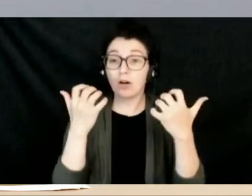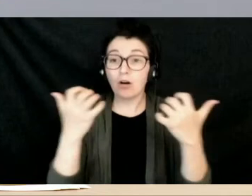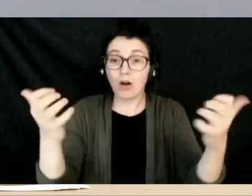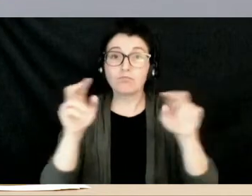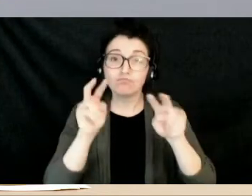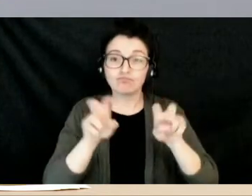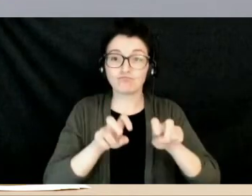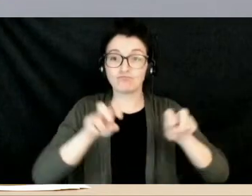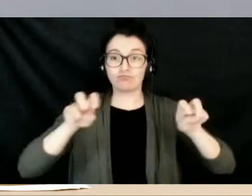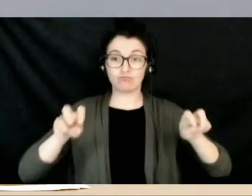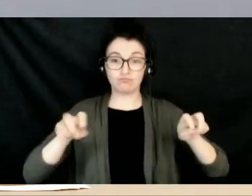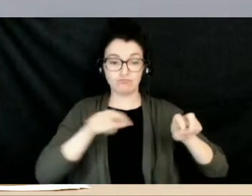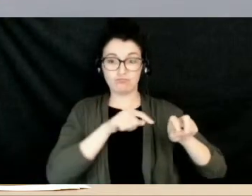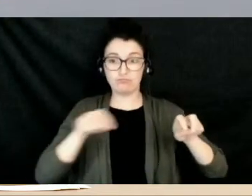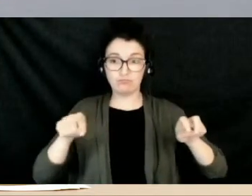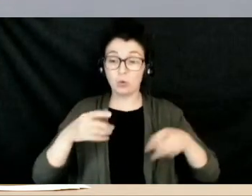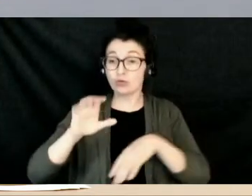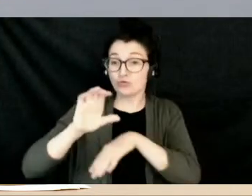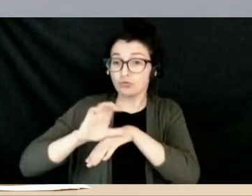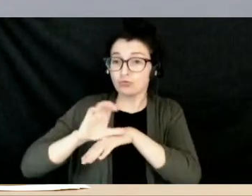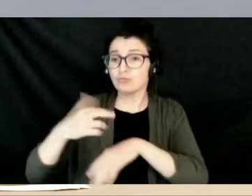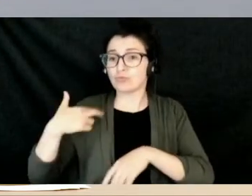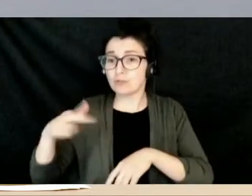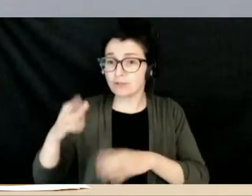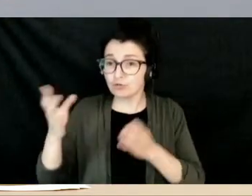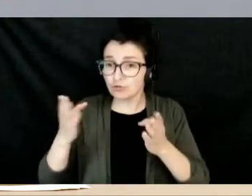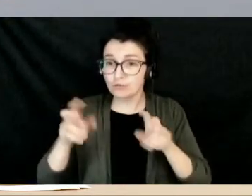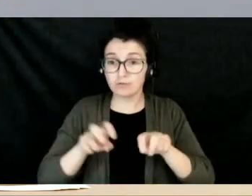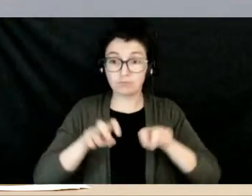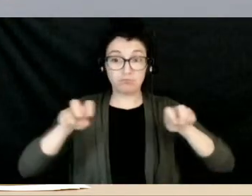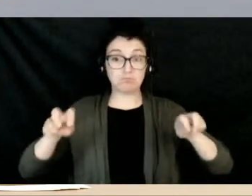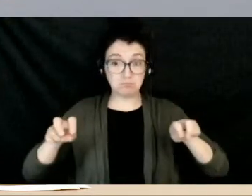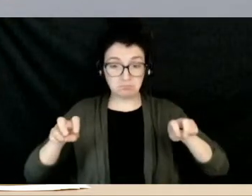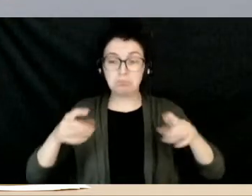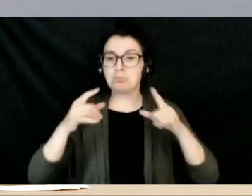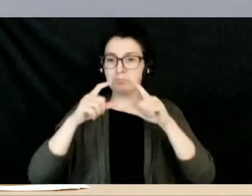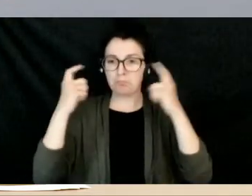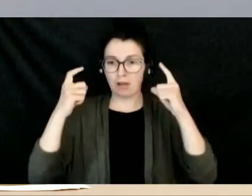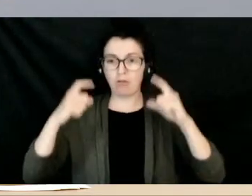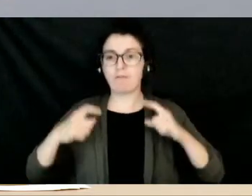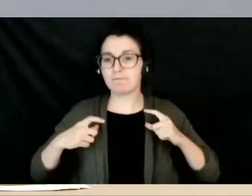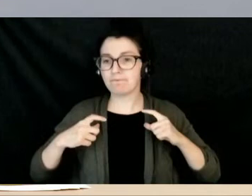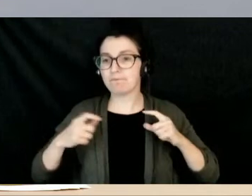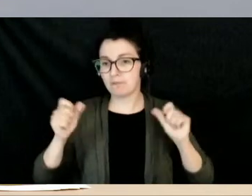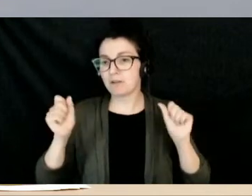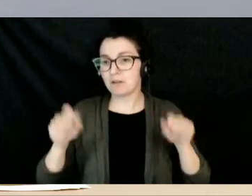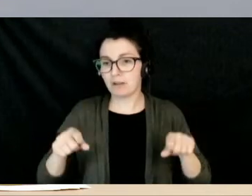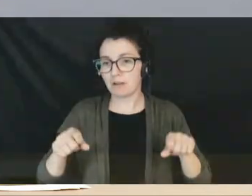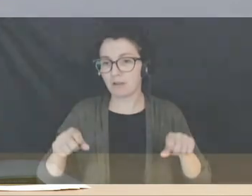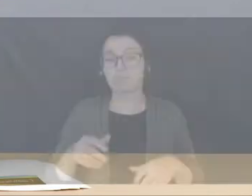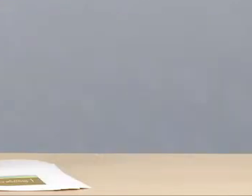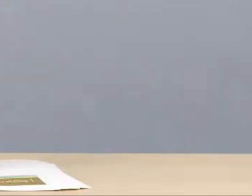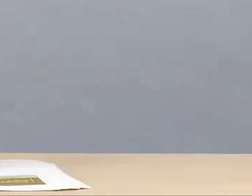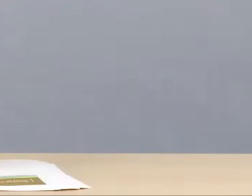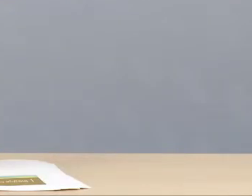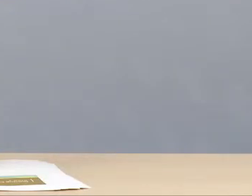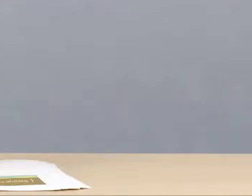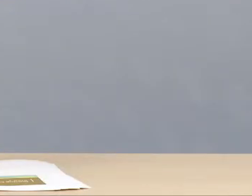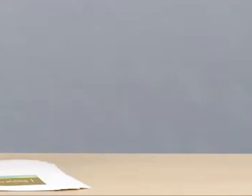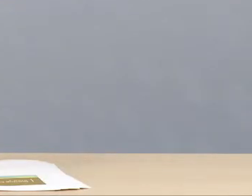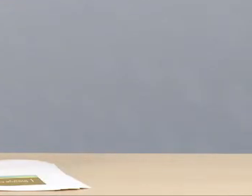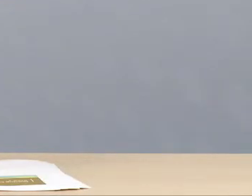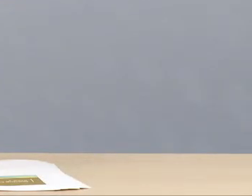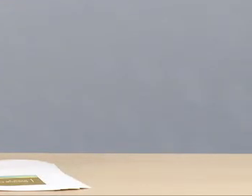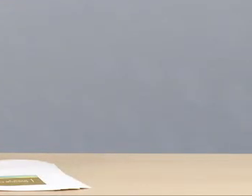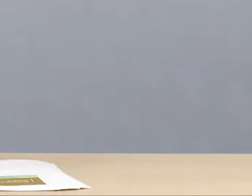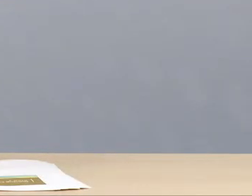service. We will also be moving to hosting larger gatherings with cohorts of 100 indoors